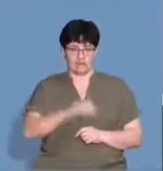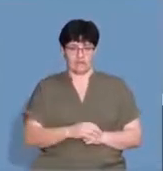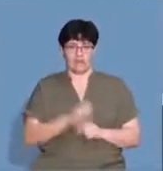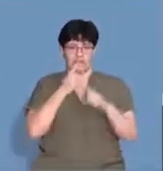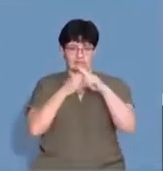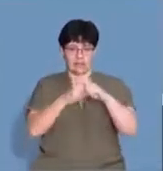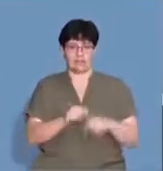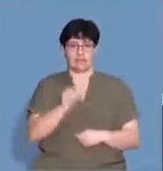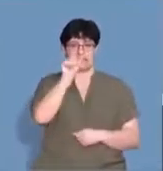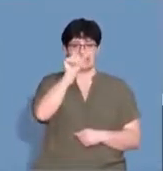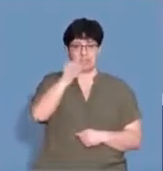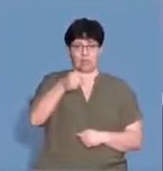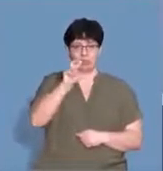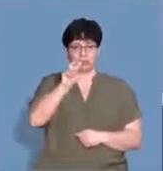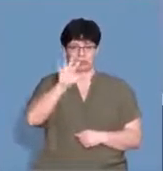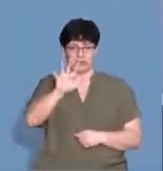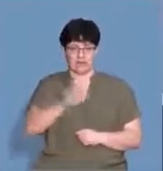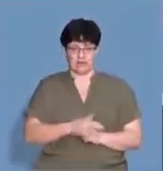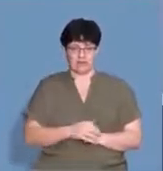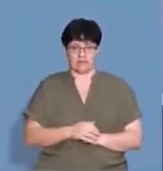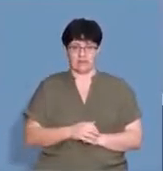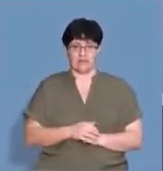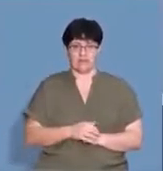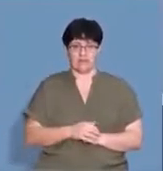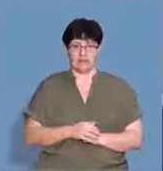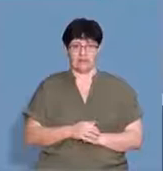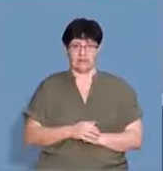6,25 times 6,25.